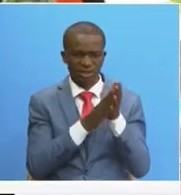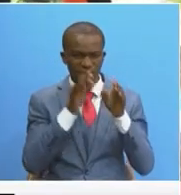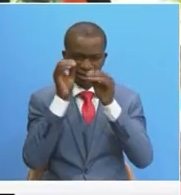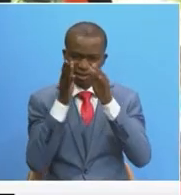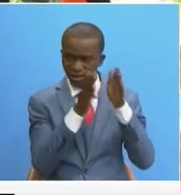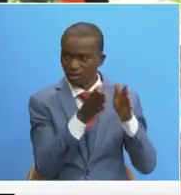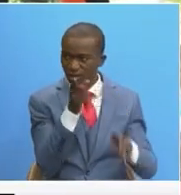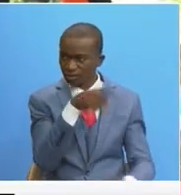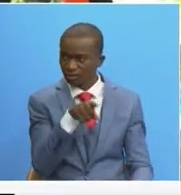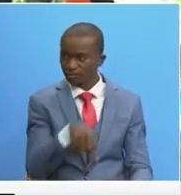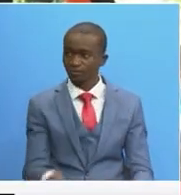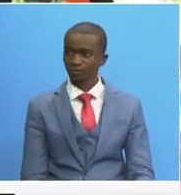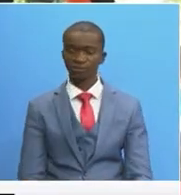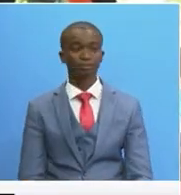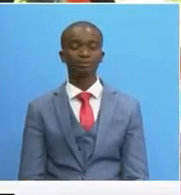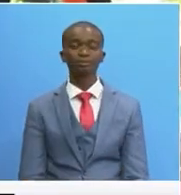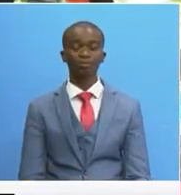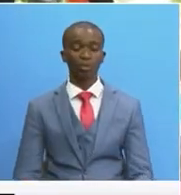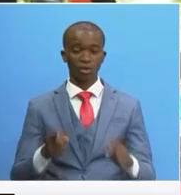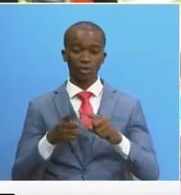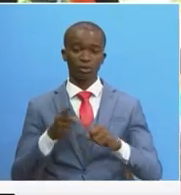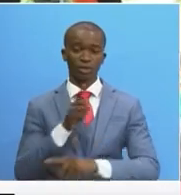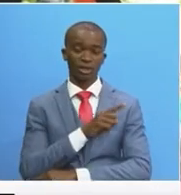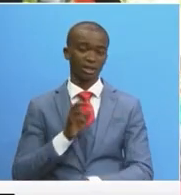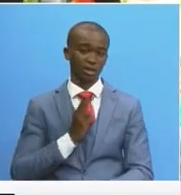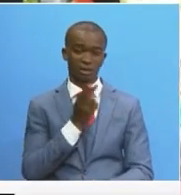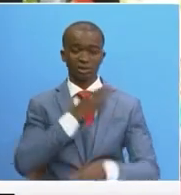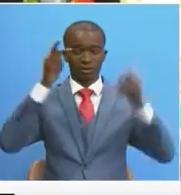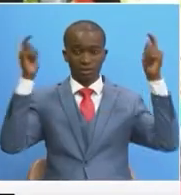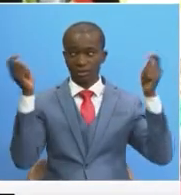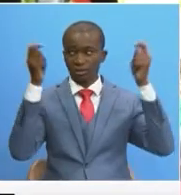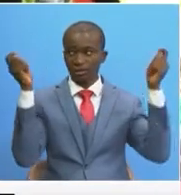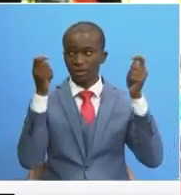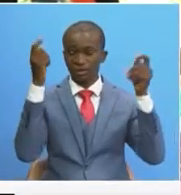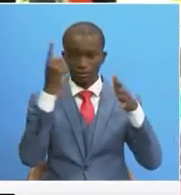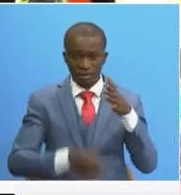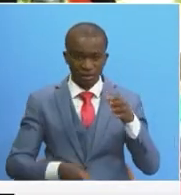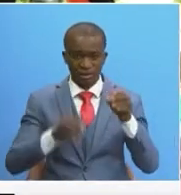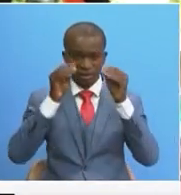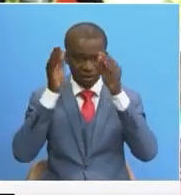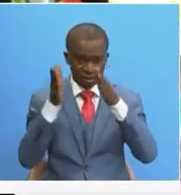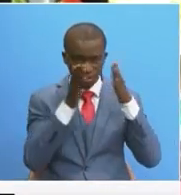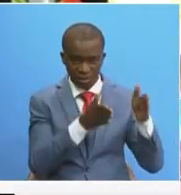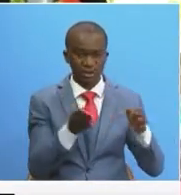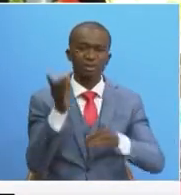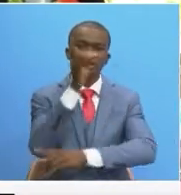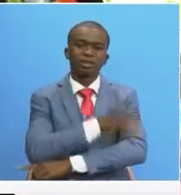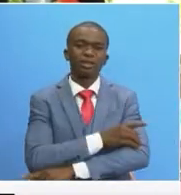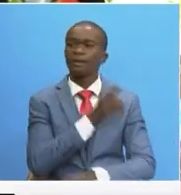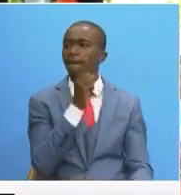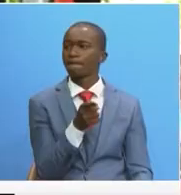to celebrate a profession that shapes the very foundation of our society,